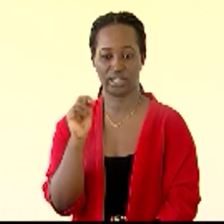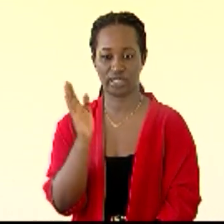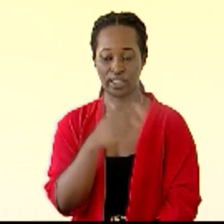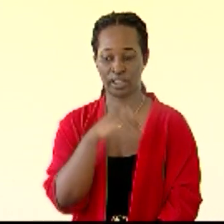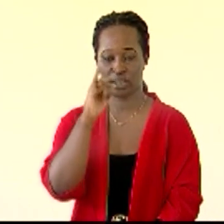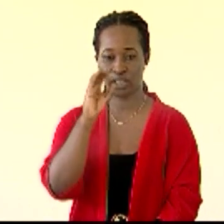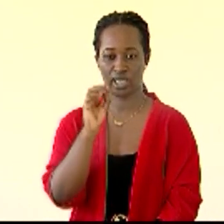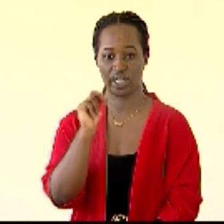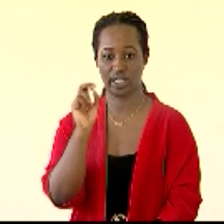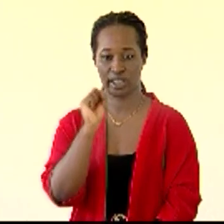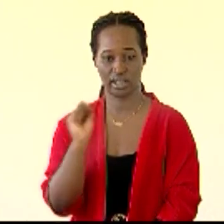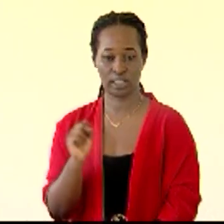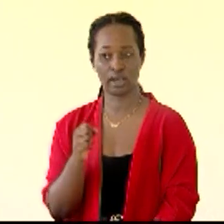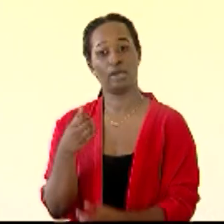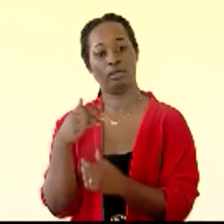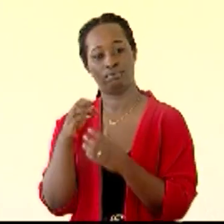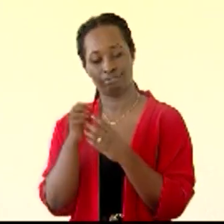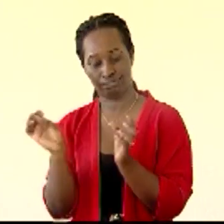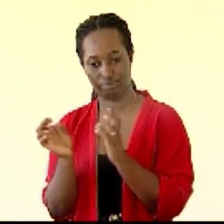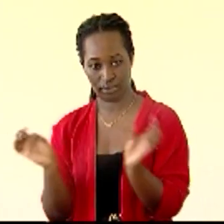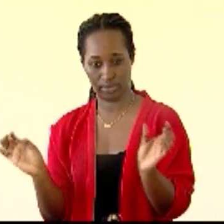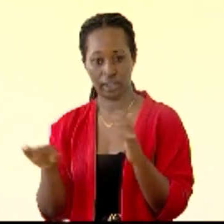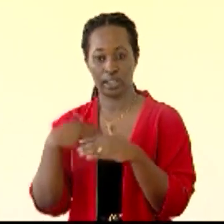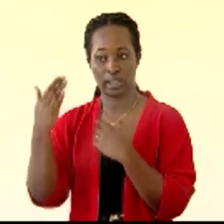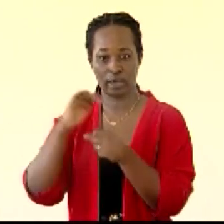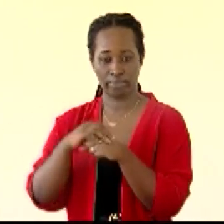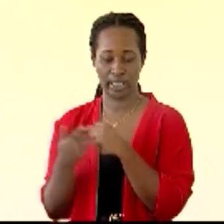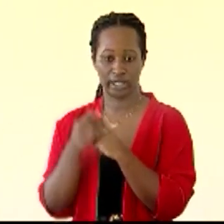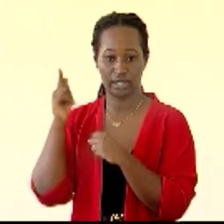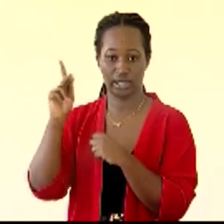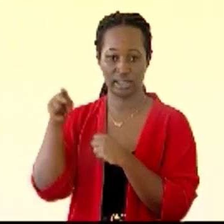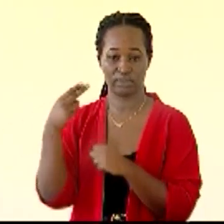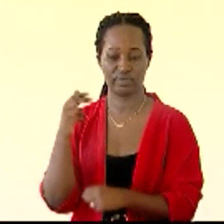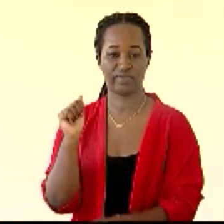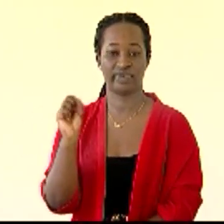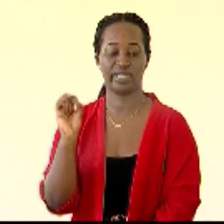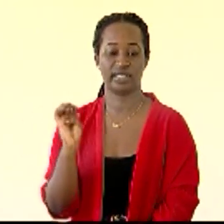Rapid diffusion as they get through here, the ATP synthase will take advantage of that and make the ATP as you've seen.